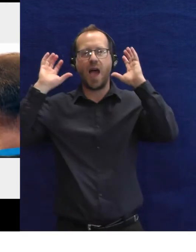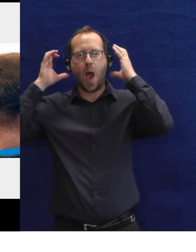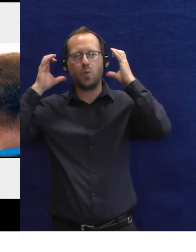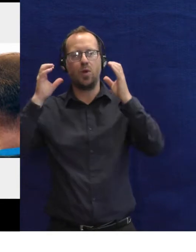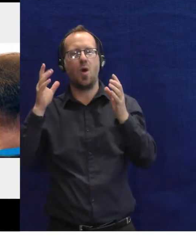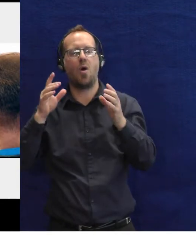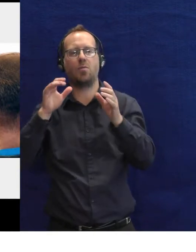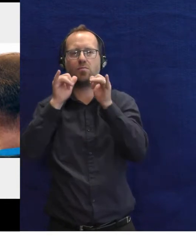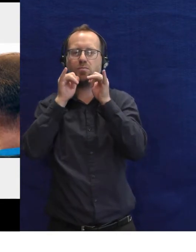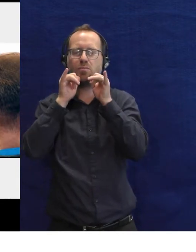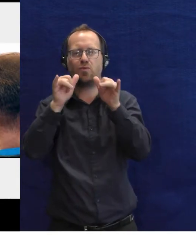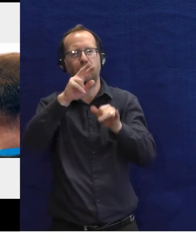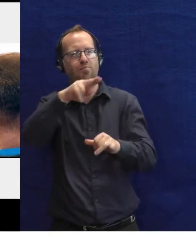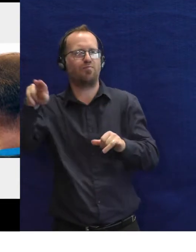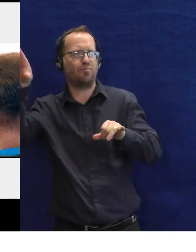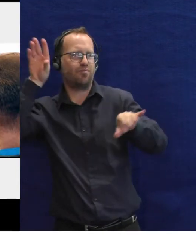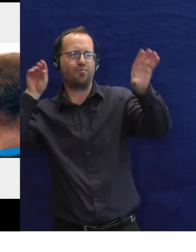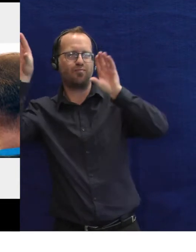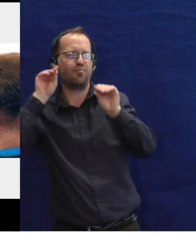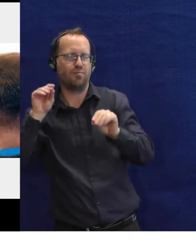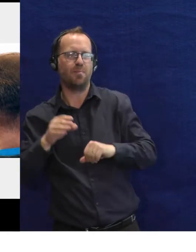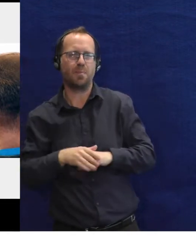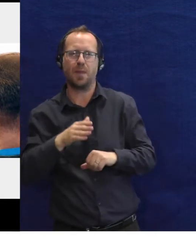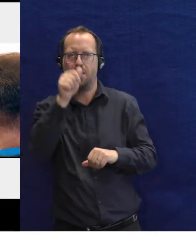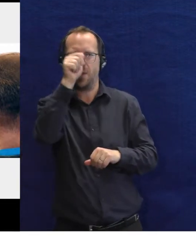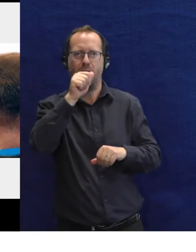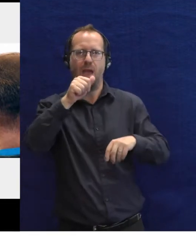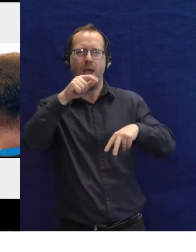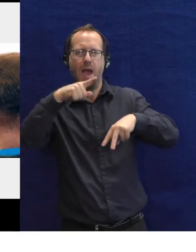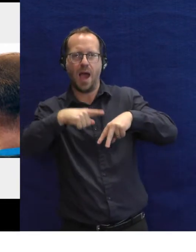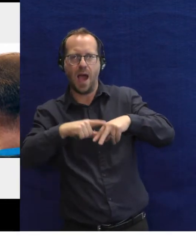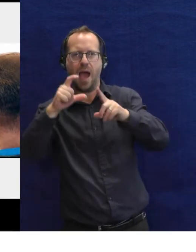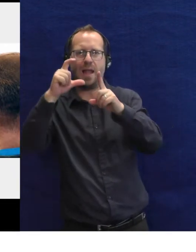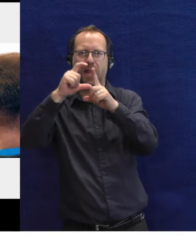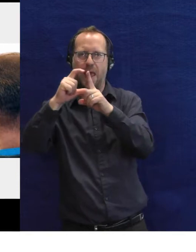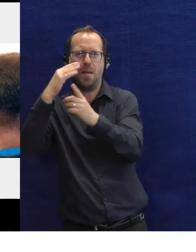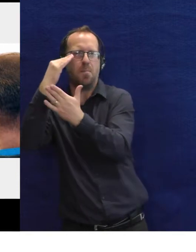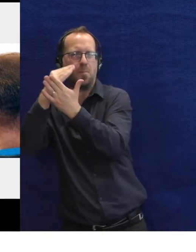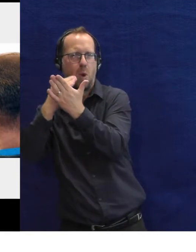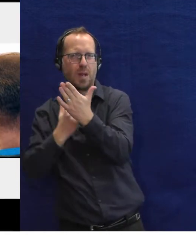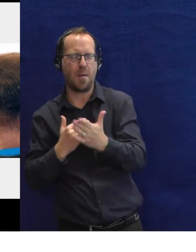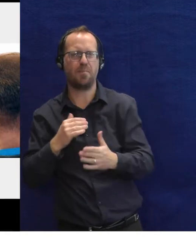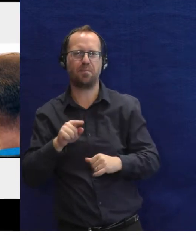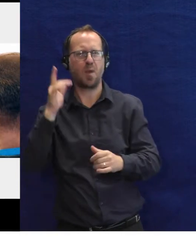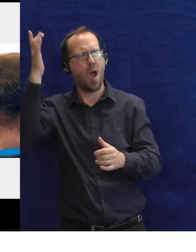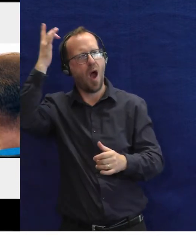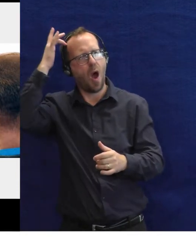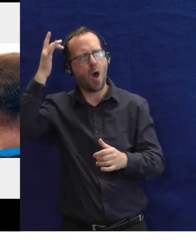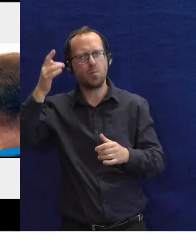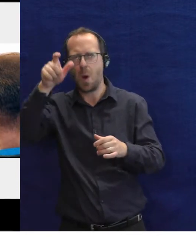And as I said, this was the idea behind ADauthor, to help experts, to help content providers to